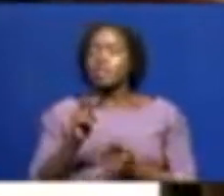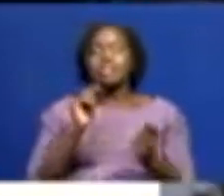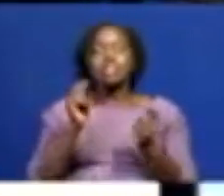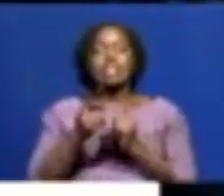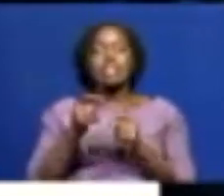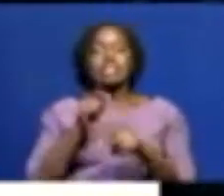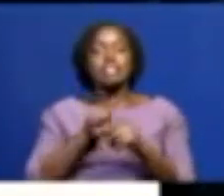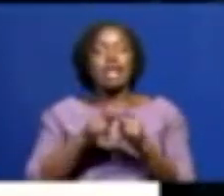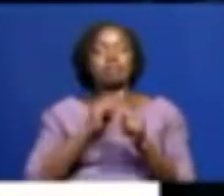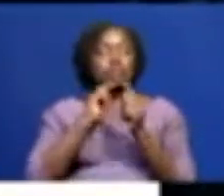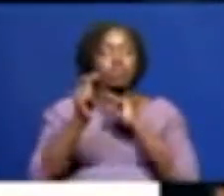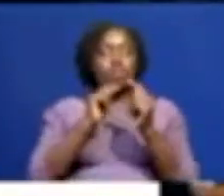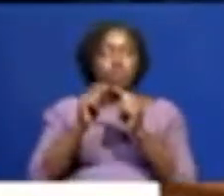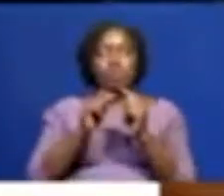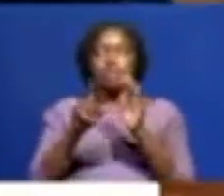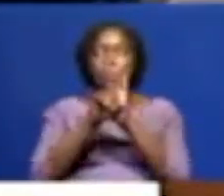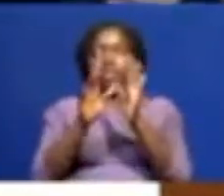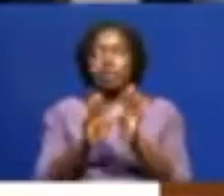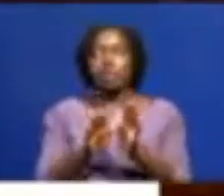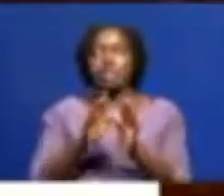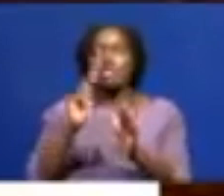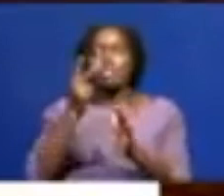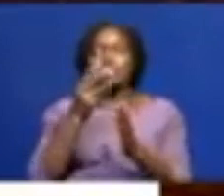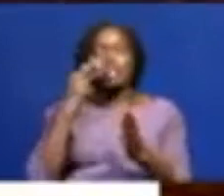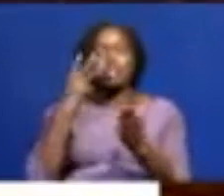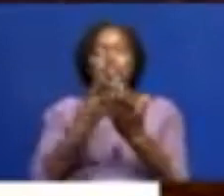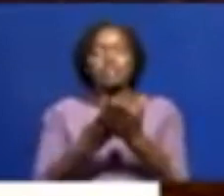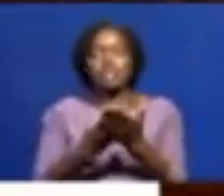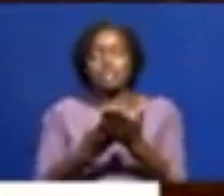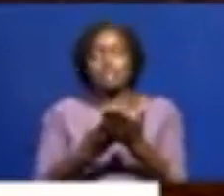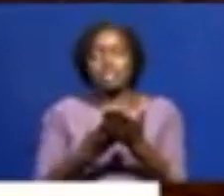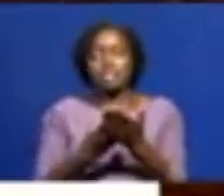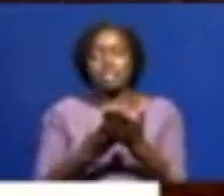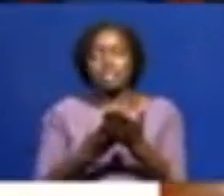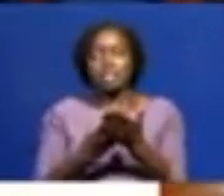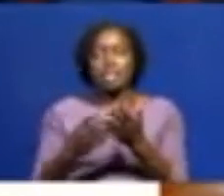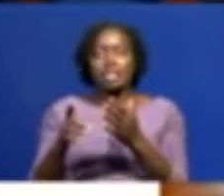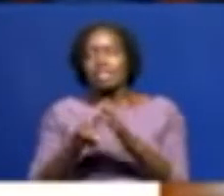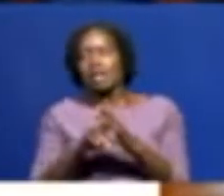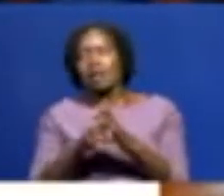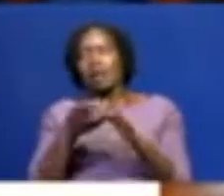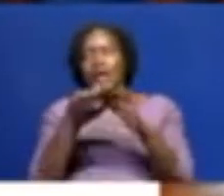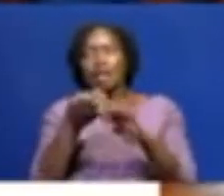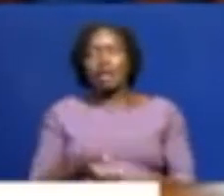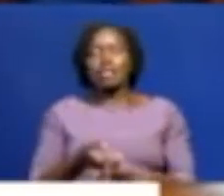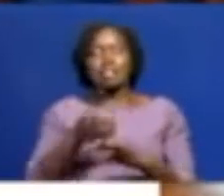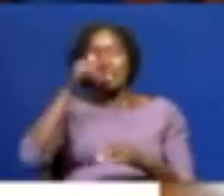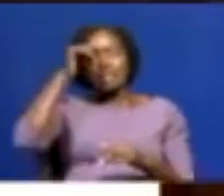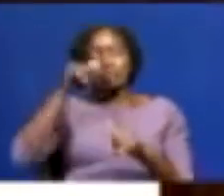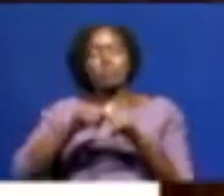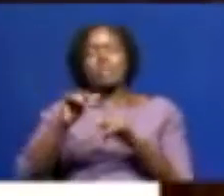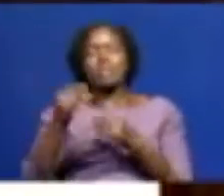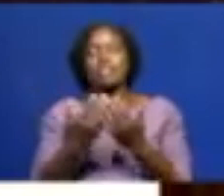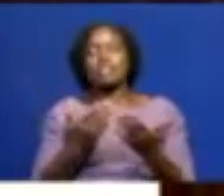During cross-examination by Obado's lawyers, the second witness, an Airtel attendant, appeared to face difficulties in remembering